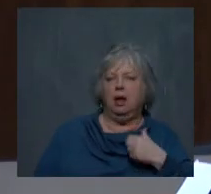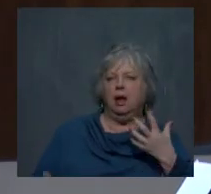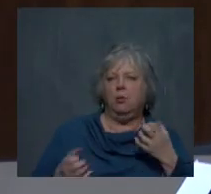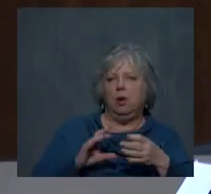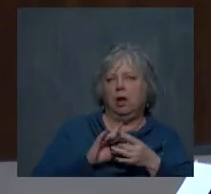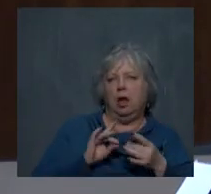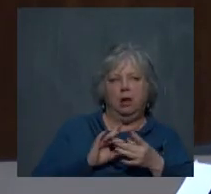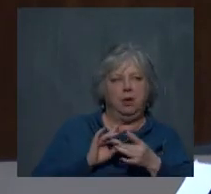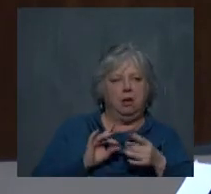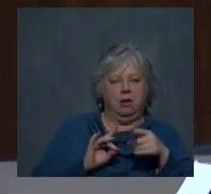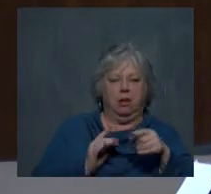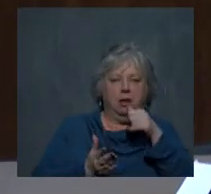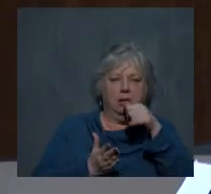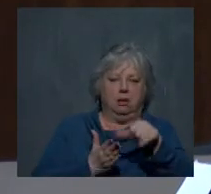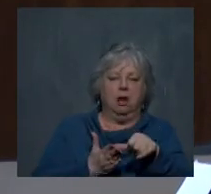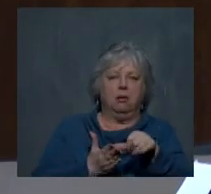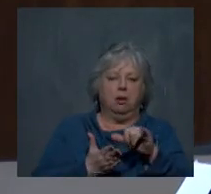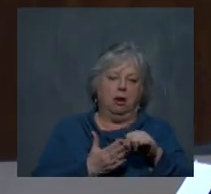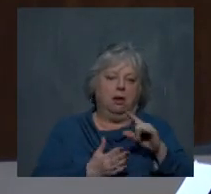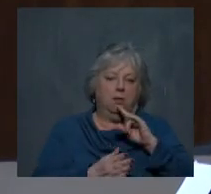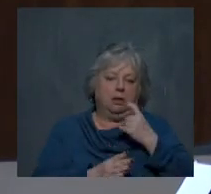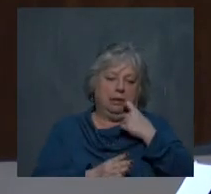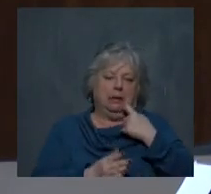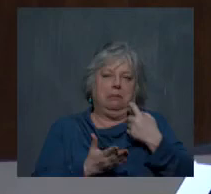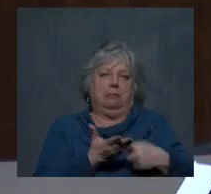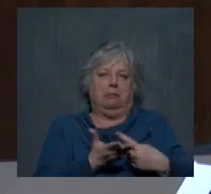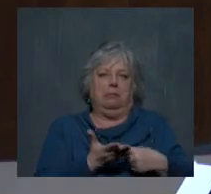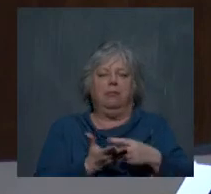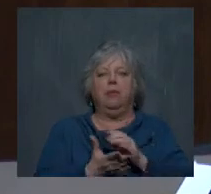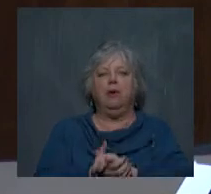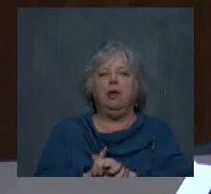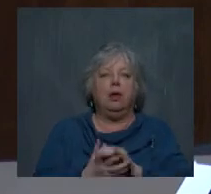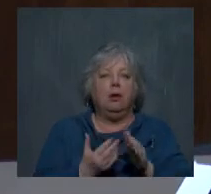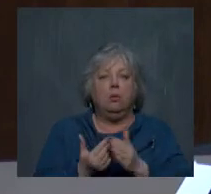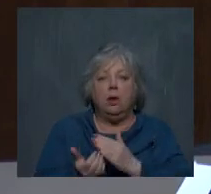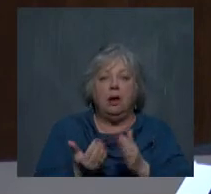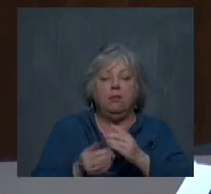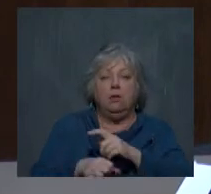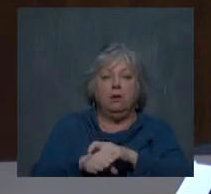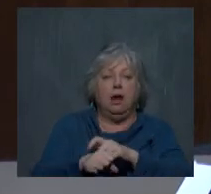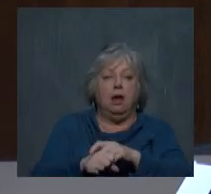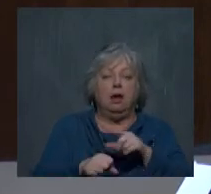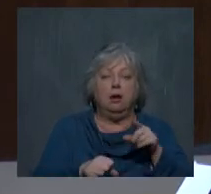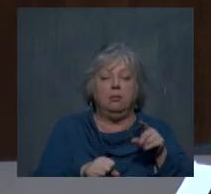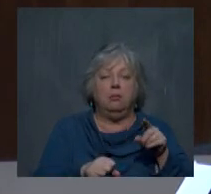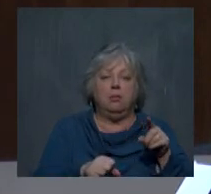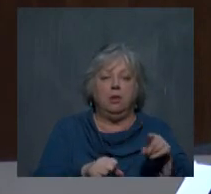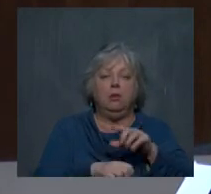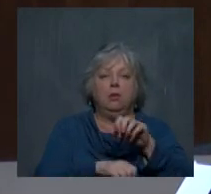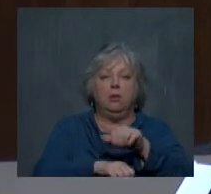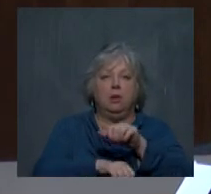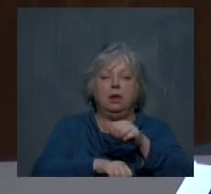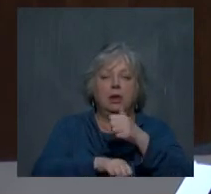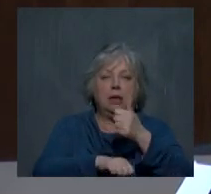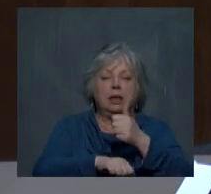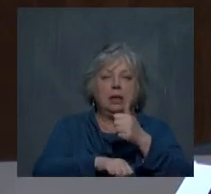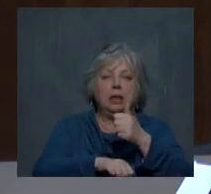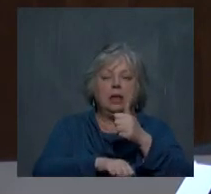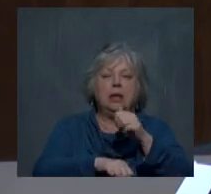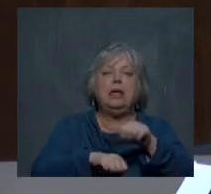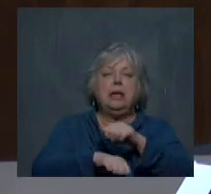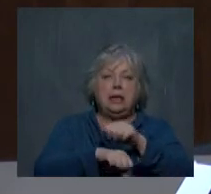this letter that you just talked about. Whatever time that you get for this meeting, I want to be